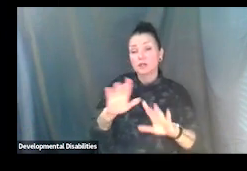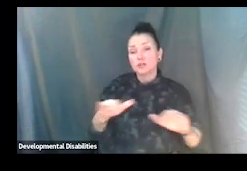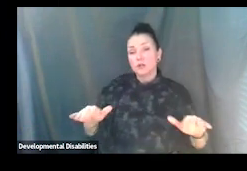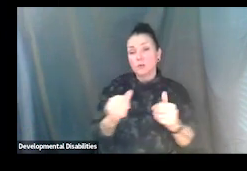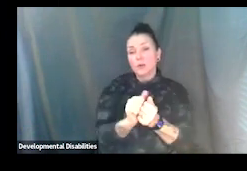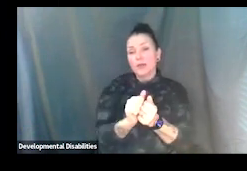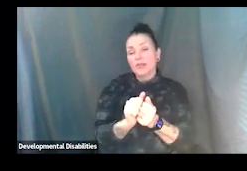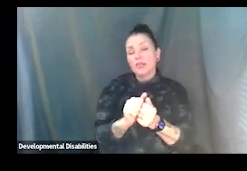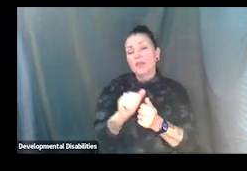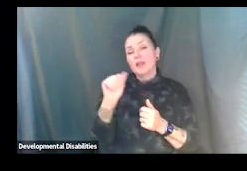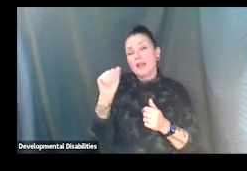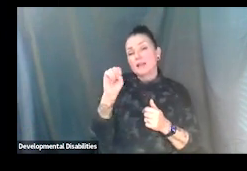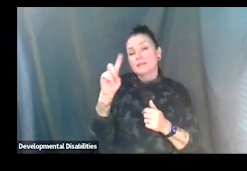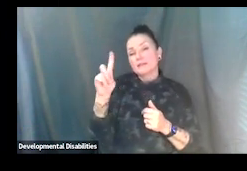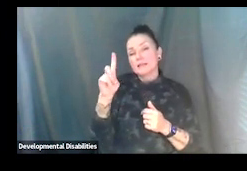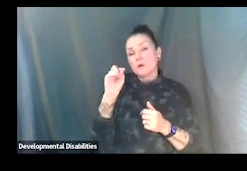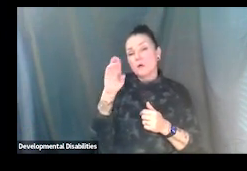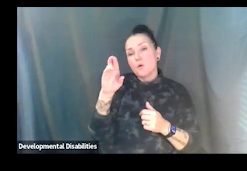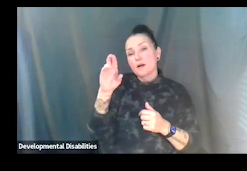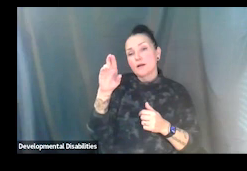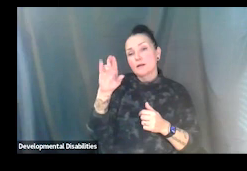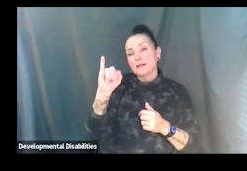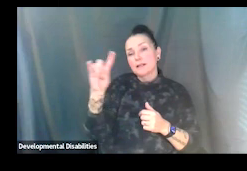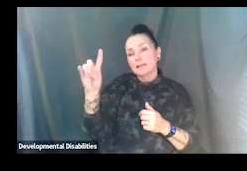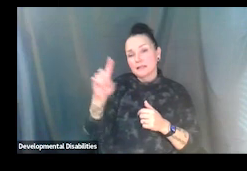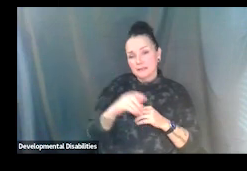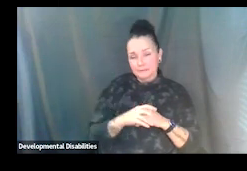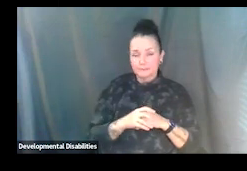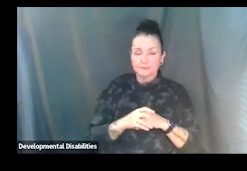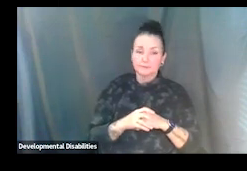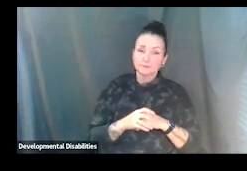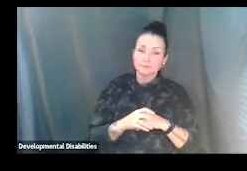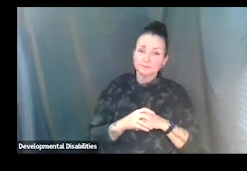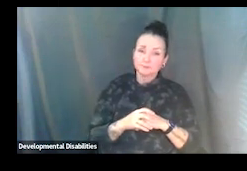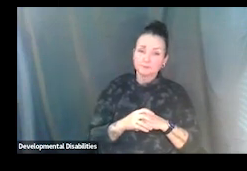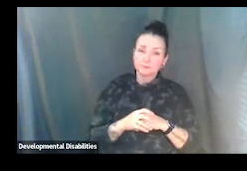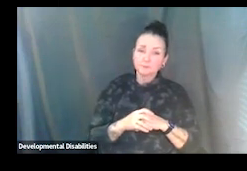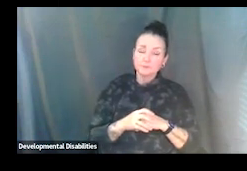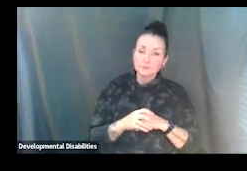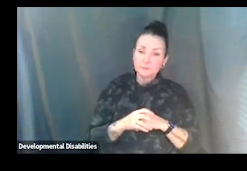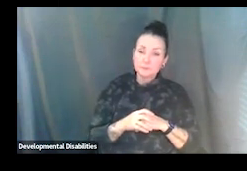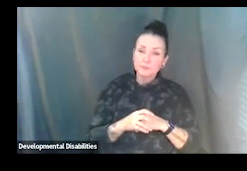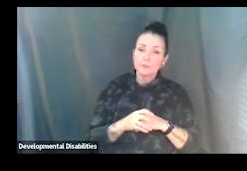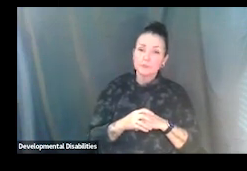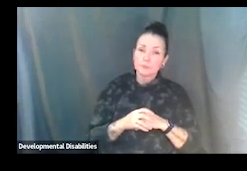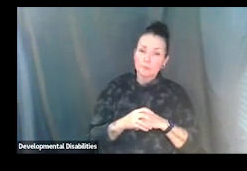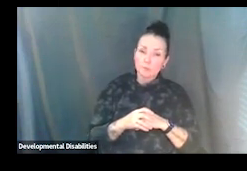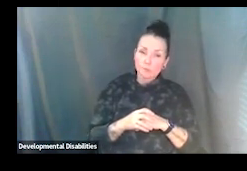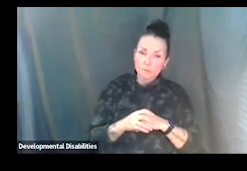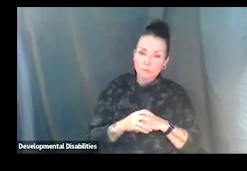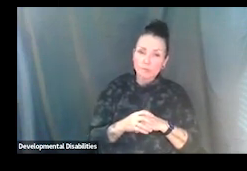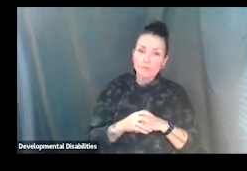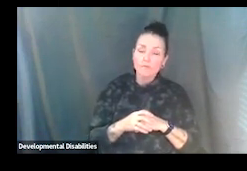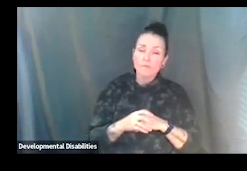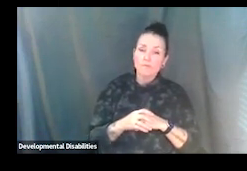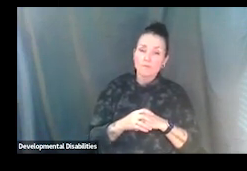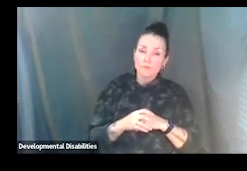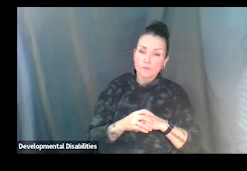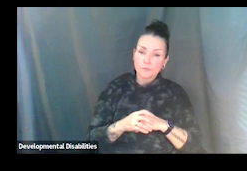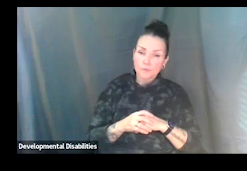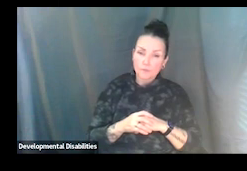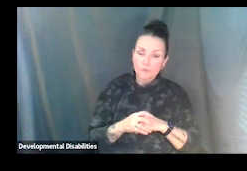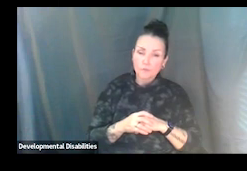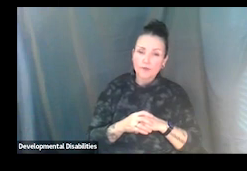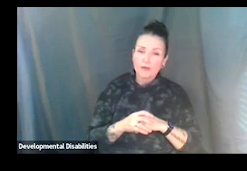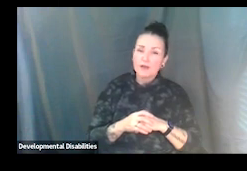same. So my own sense is that stimulants, when they work, I think they are much more effective than risperidone is. But I think in this population, they might not